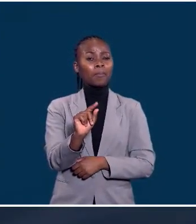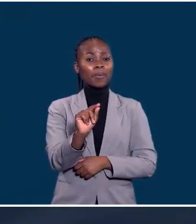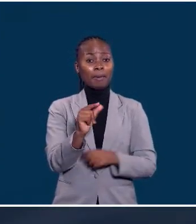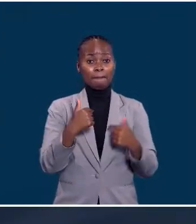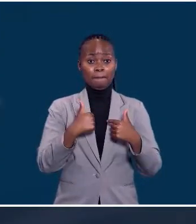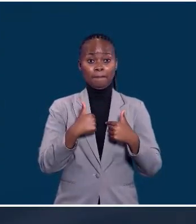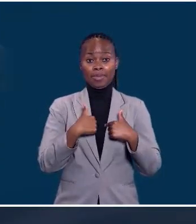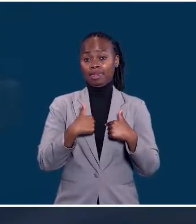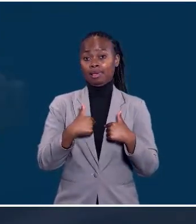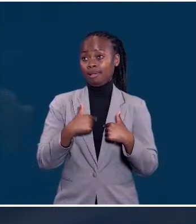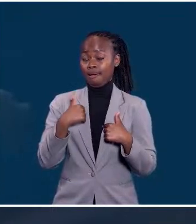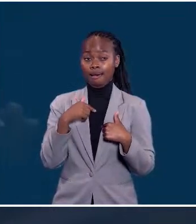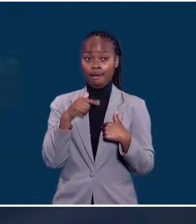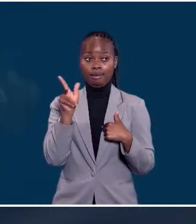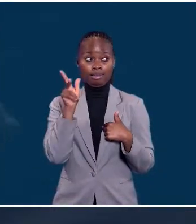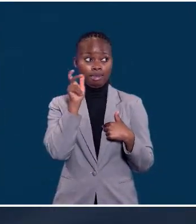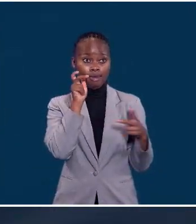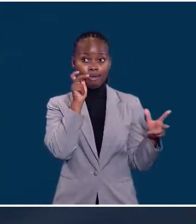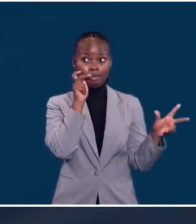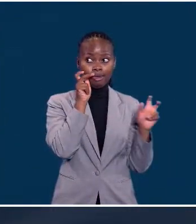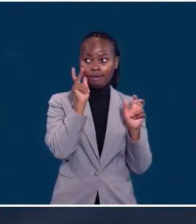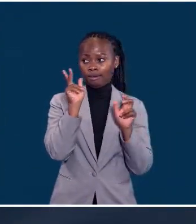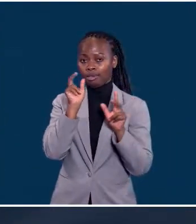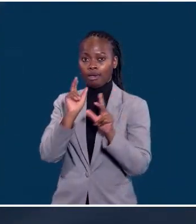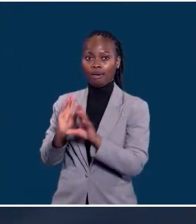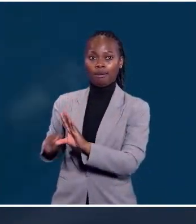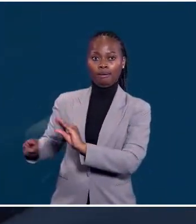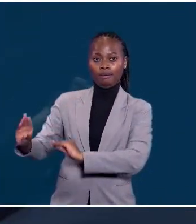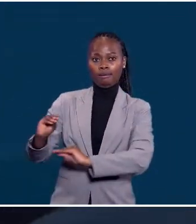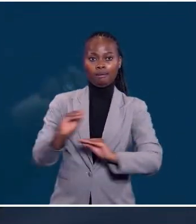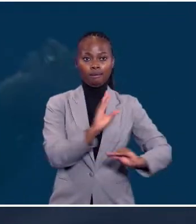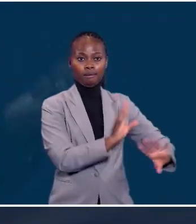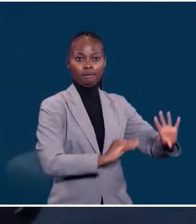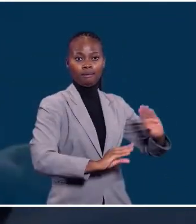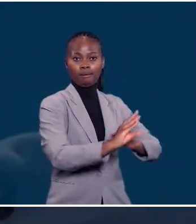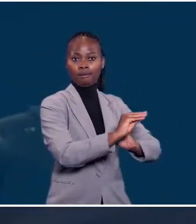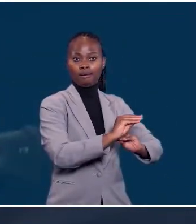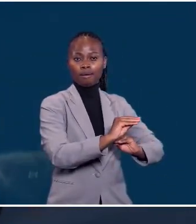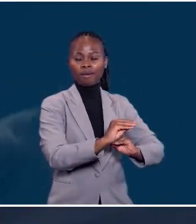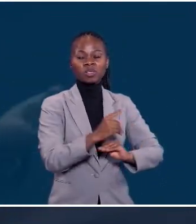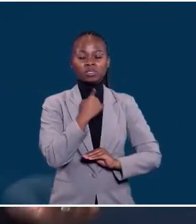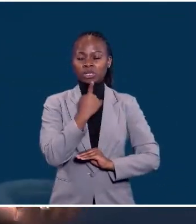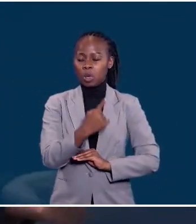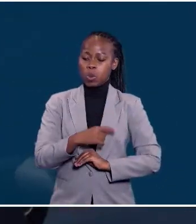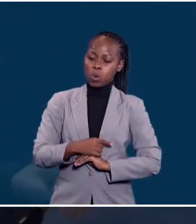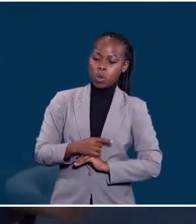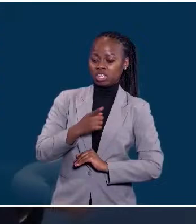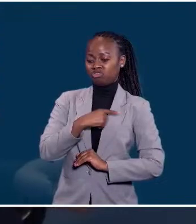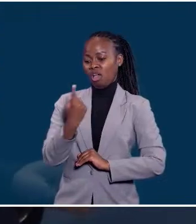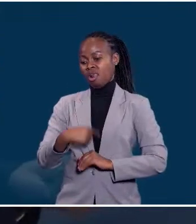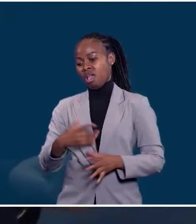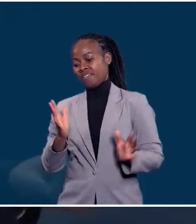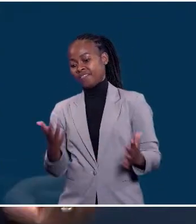I hear things in South Africa in our discourse. China has done this, we can do it.